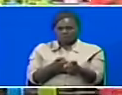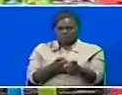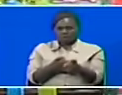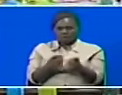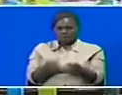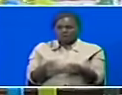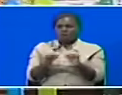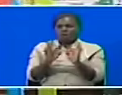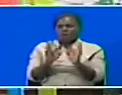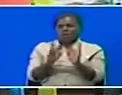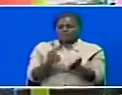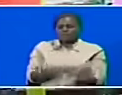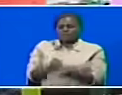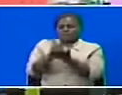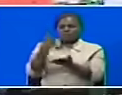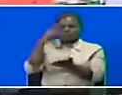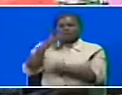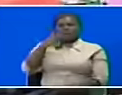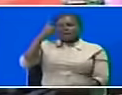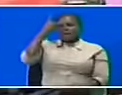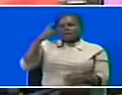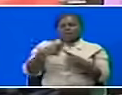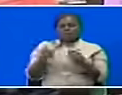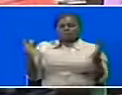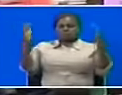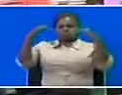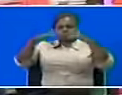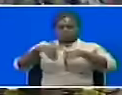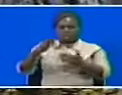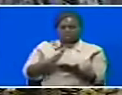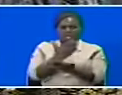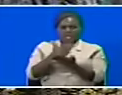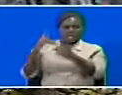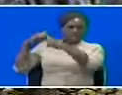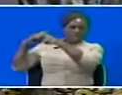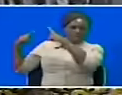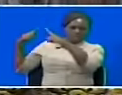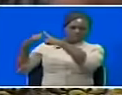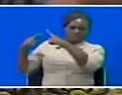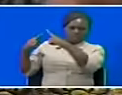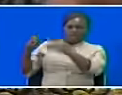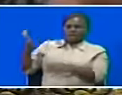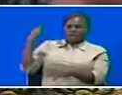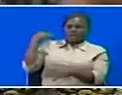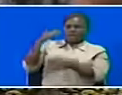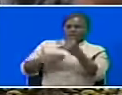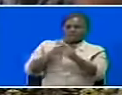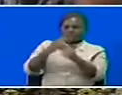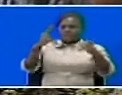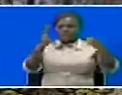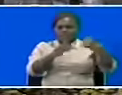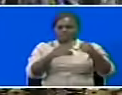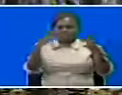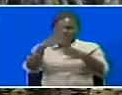offer psychosocial support for these parents by bringing them together to share experiences, and for the past 7 years,